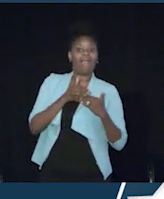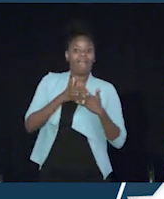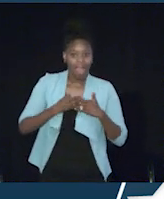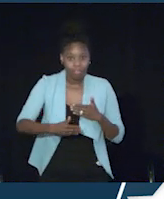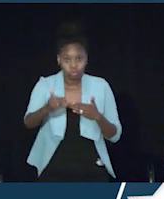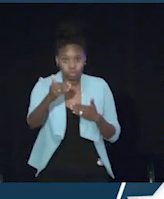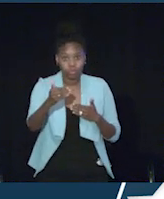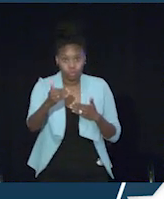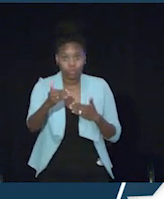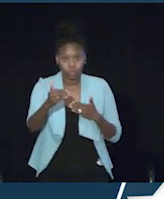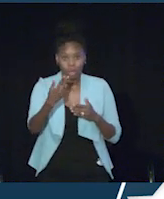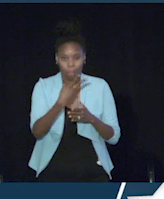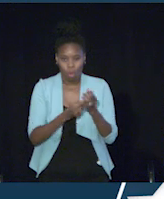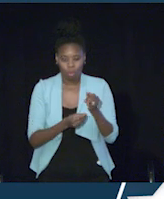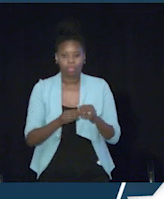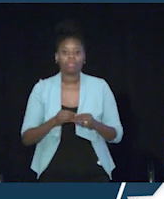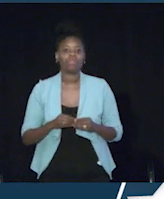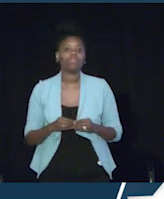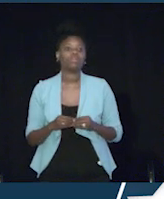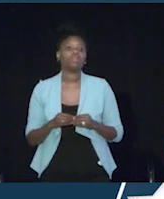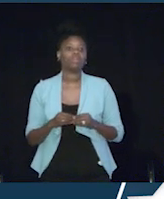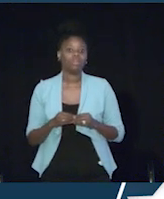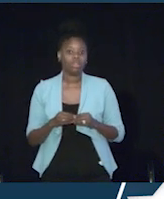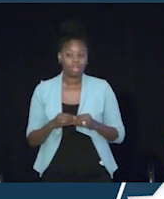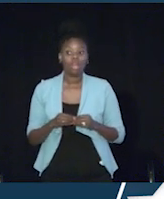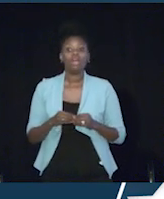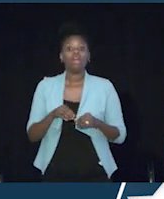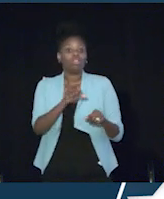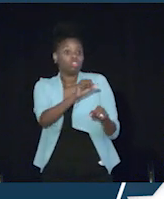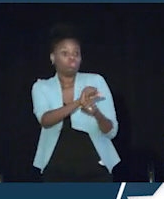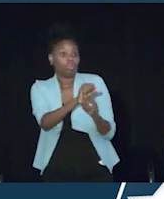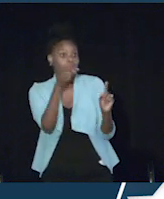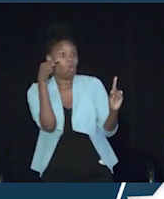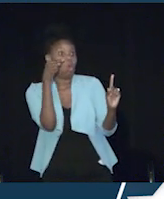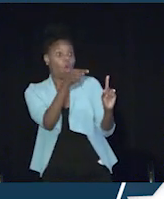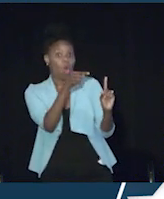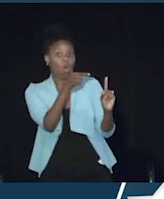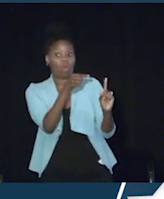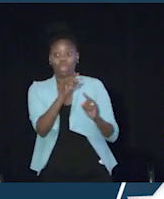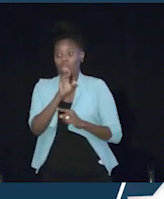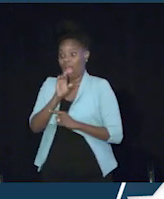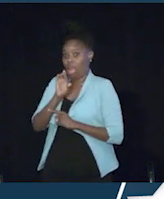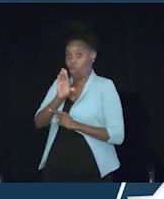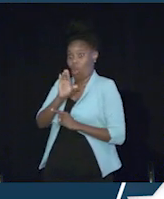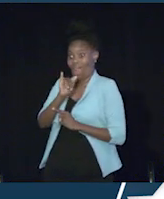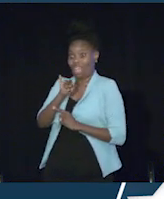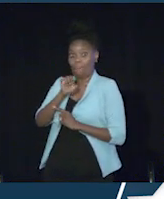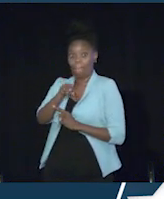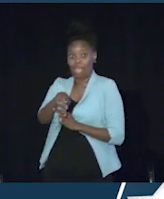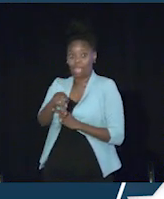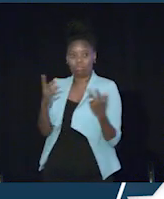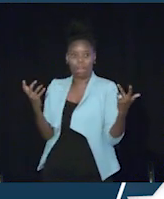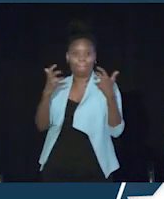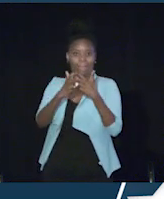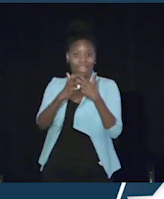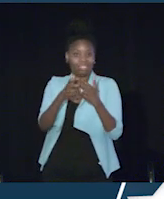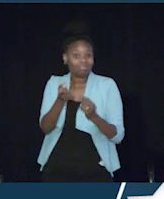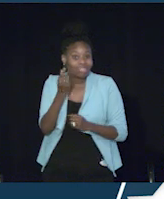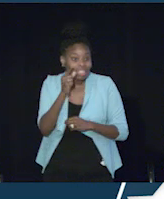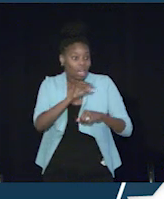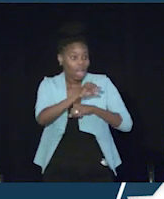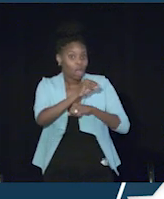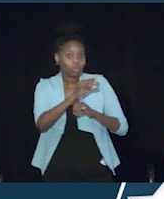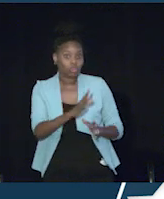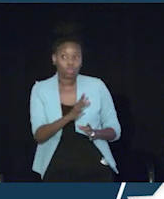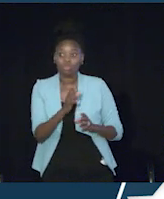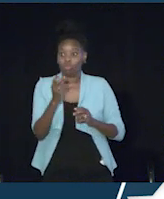The job must match your employment outcome on your IPE, and it has to be agreed upon by you and your counselor. Now let's